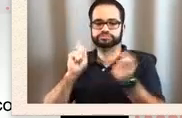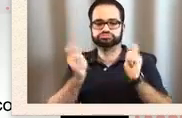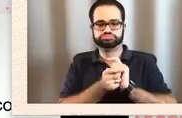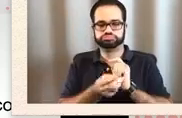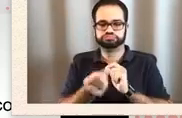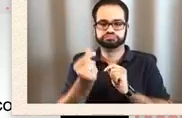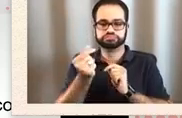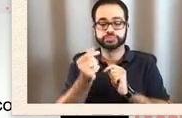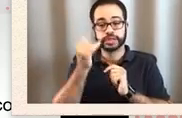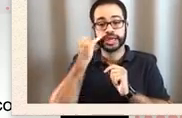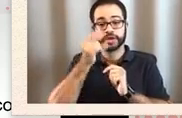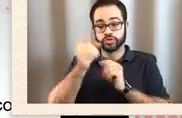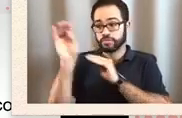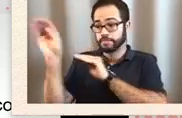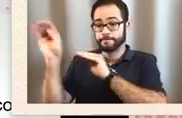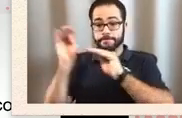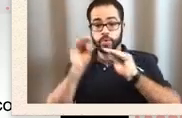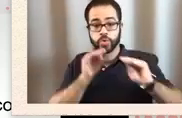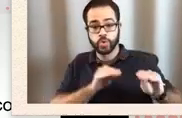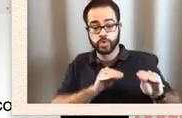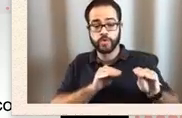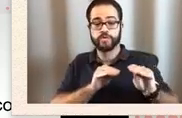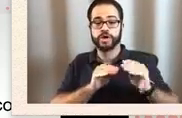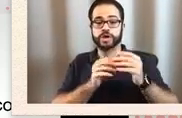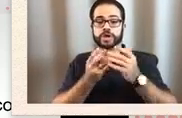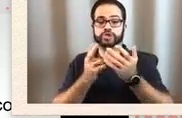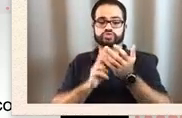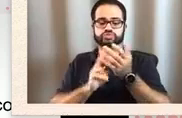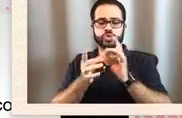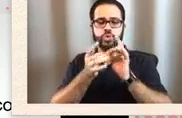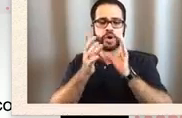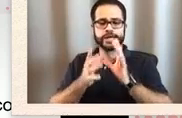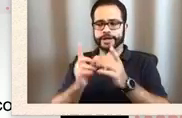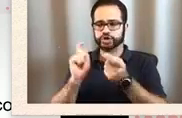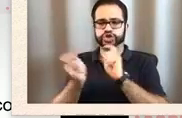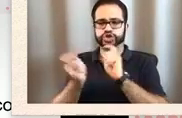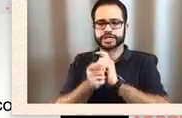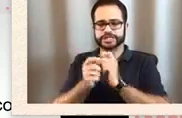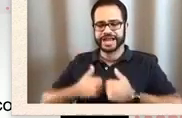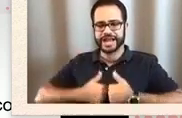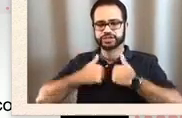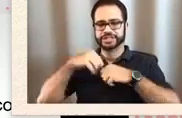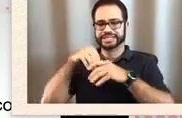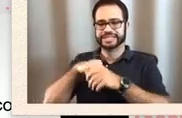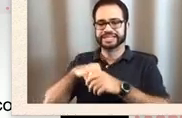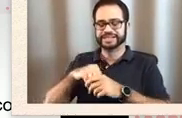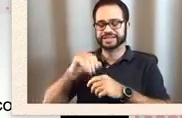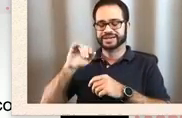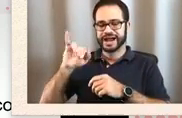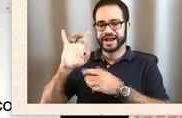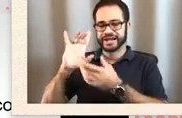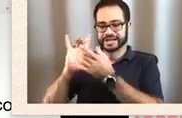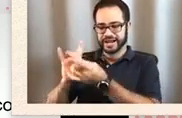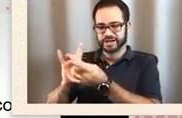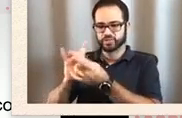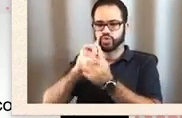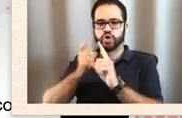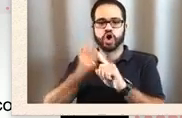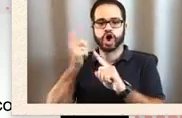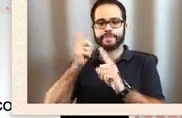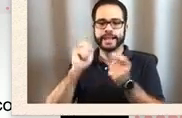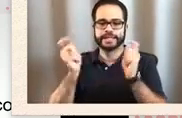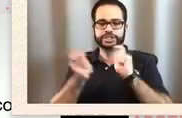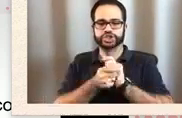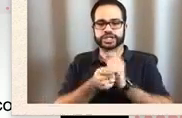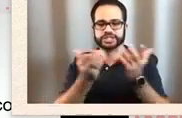support coordinator changes your address in APD iConnect, it will automatically update here in the EVV